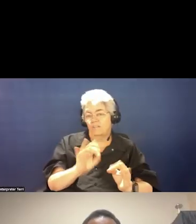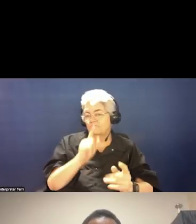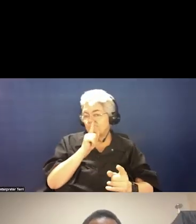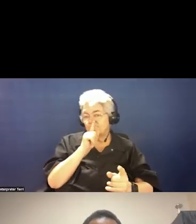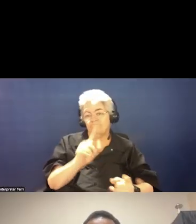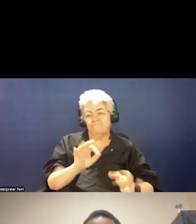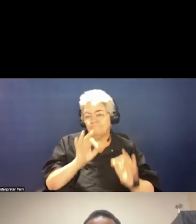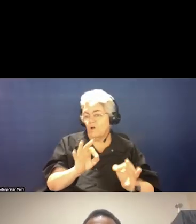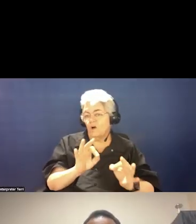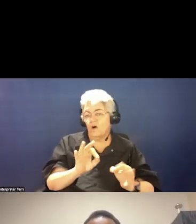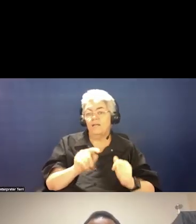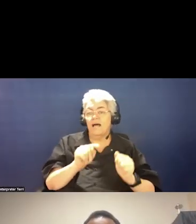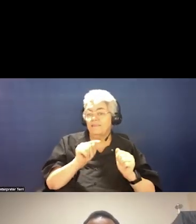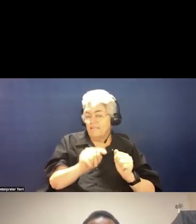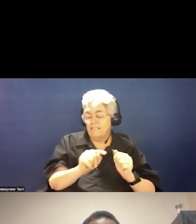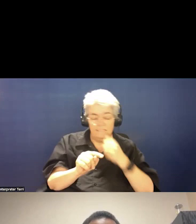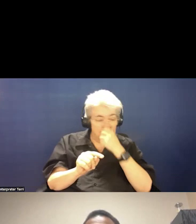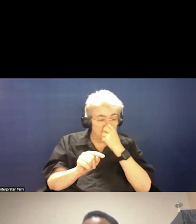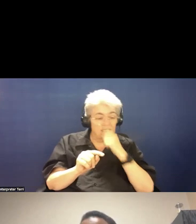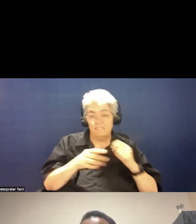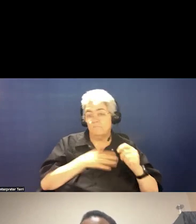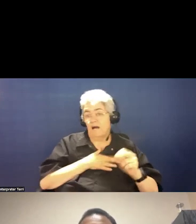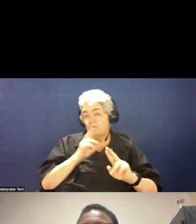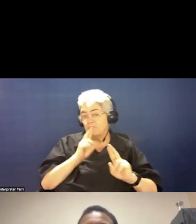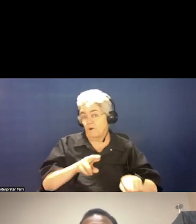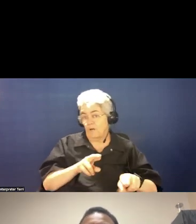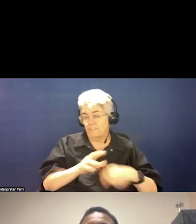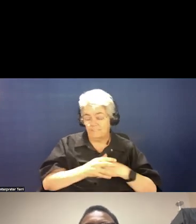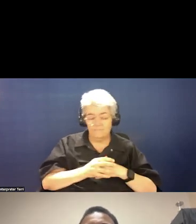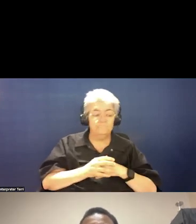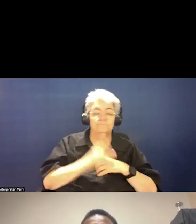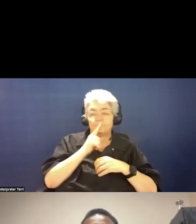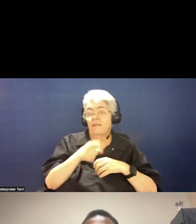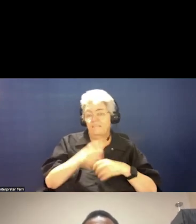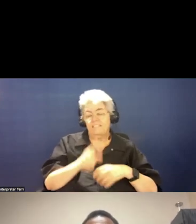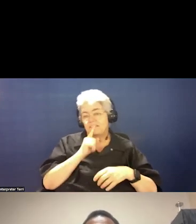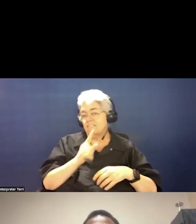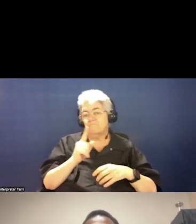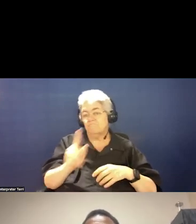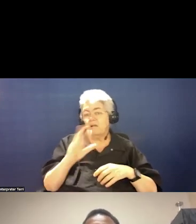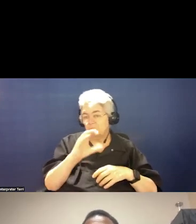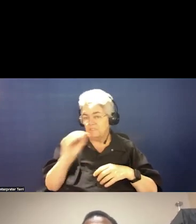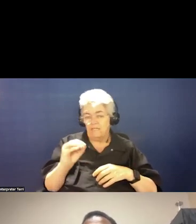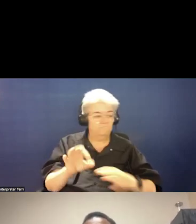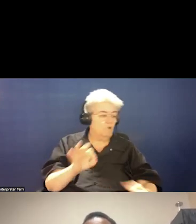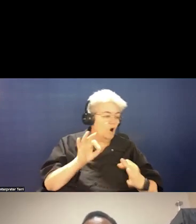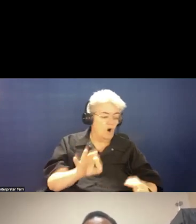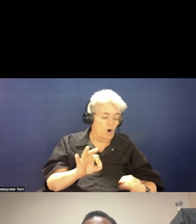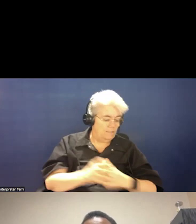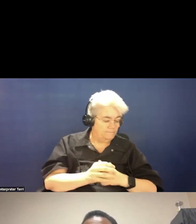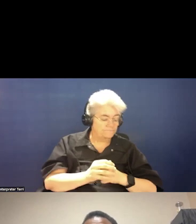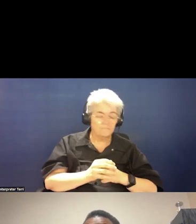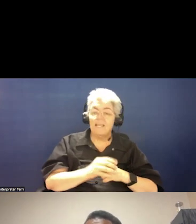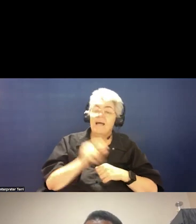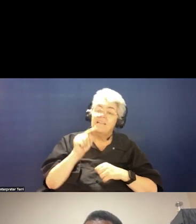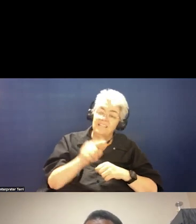what my response would be, is that it is absolutely spot on. This is a